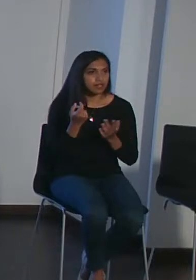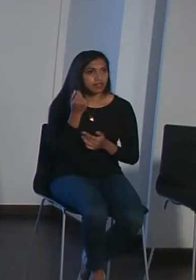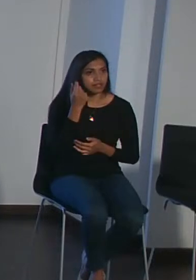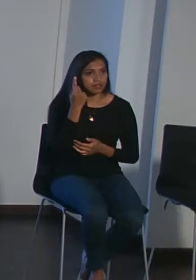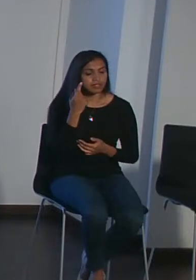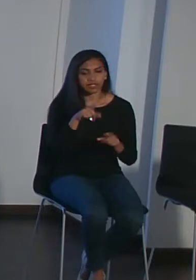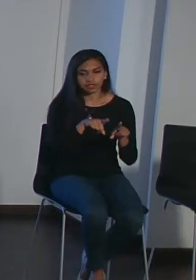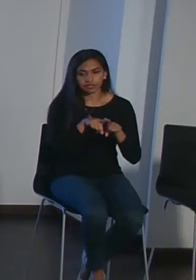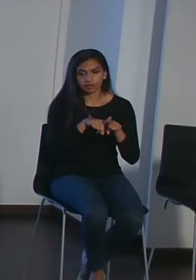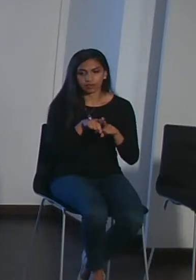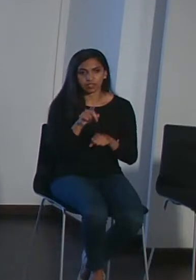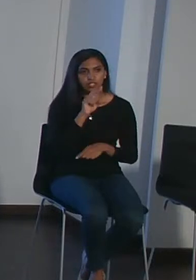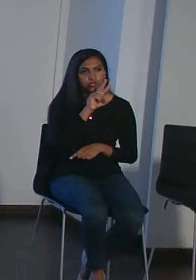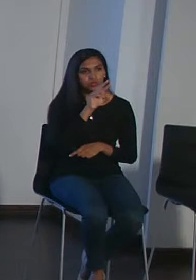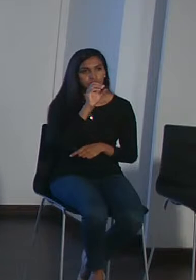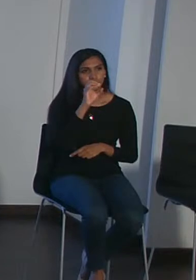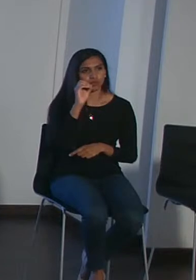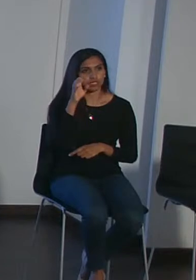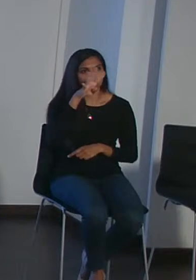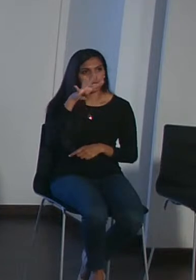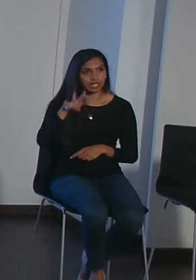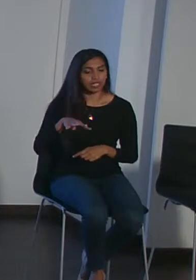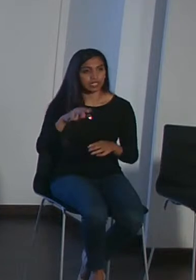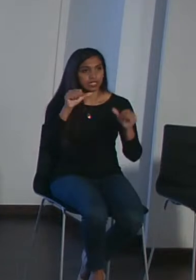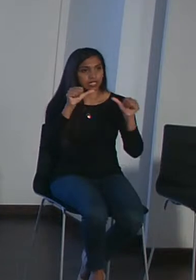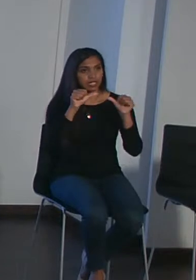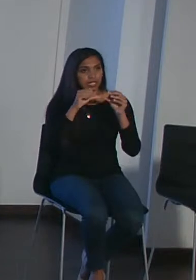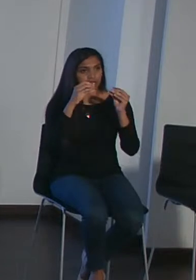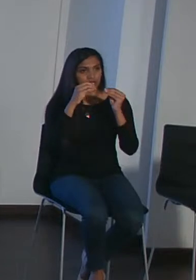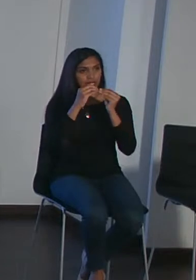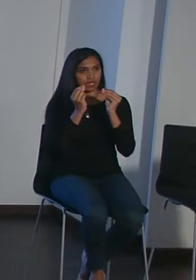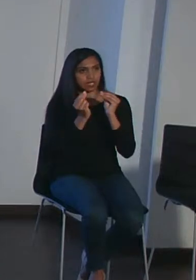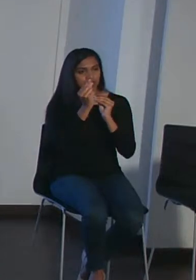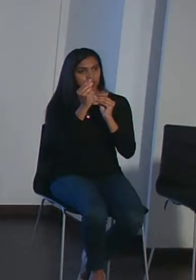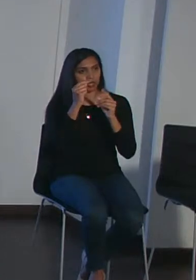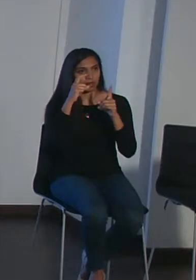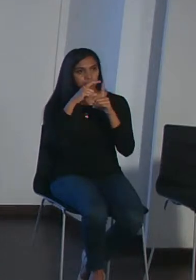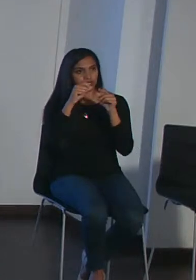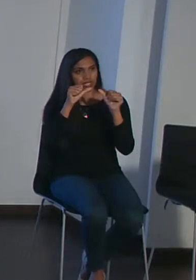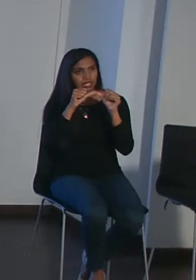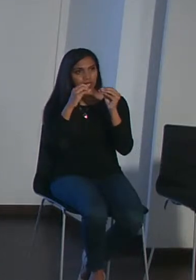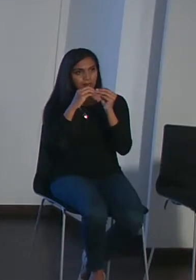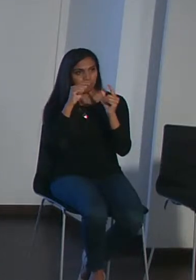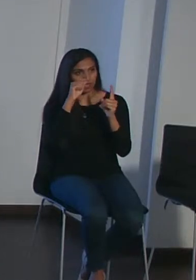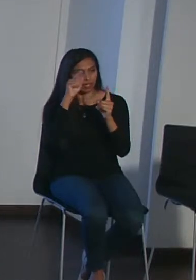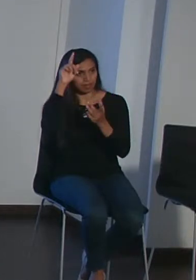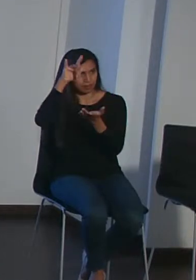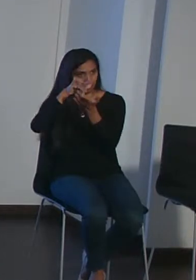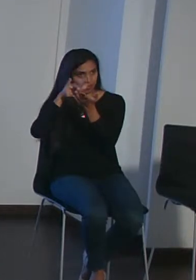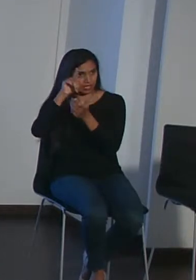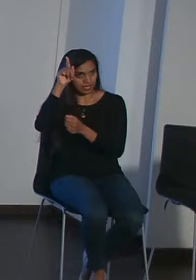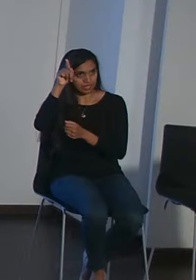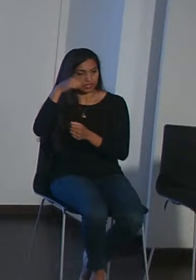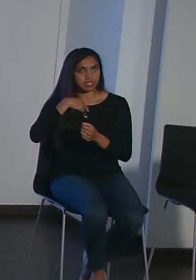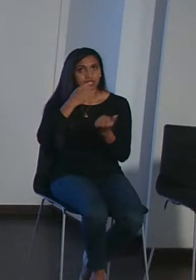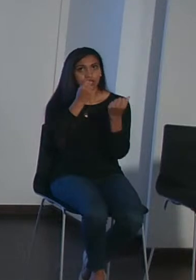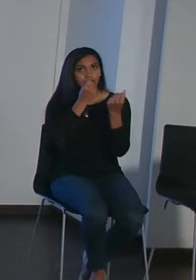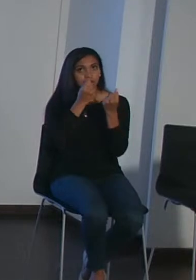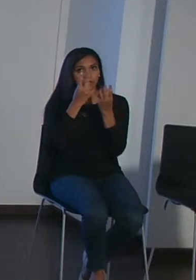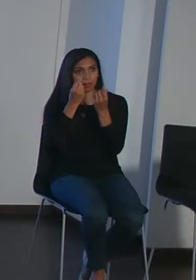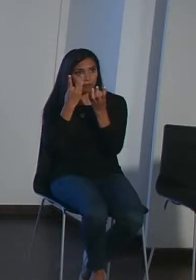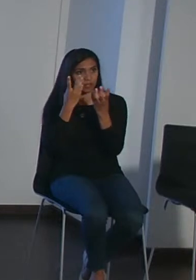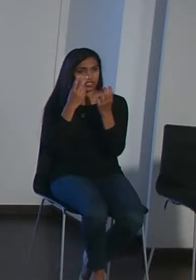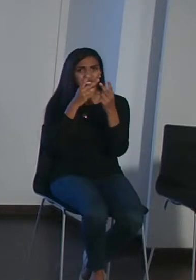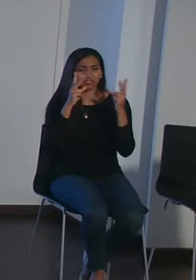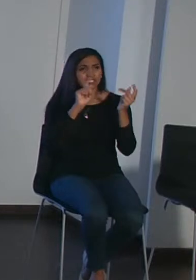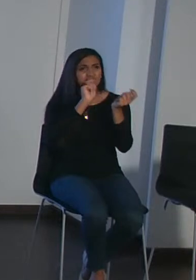Abu Dhabi in 2009, we had to consciously remove the mortality reviews number of figures we had because we've been